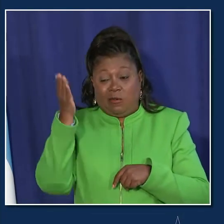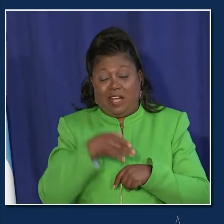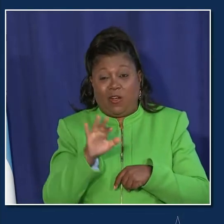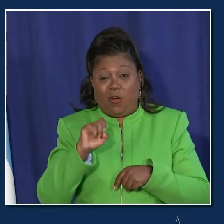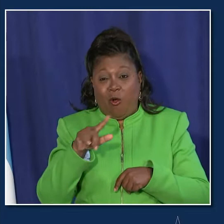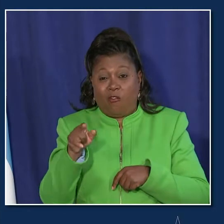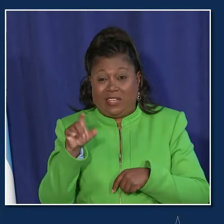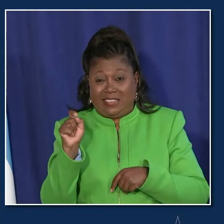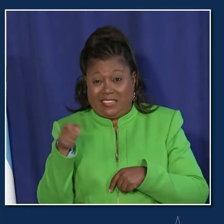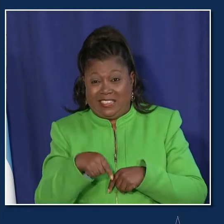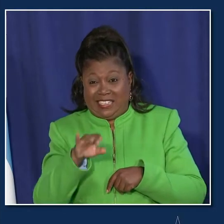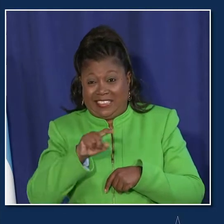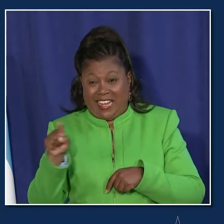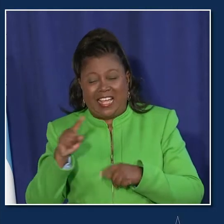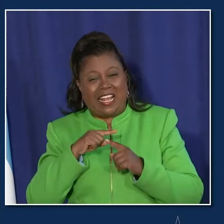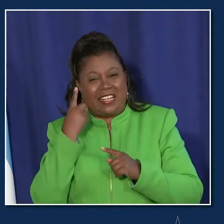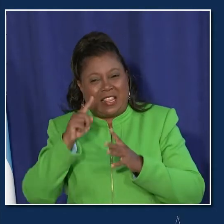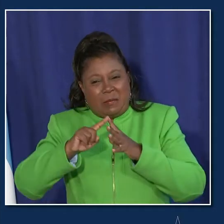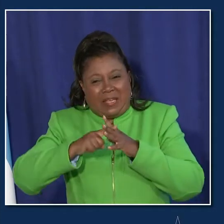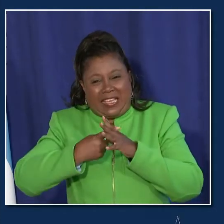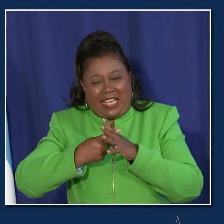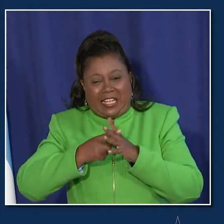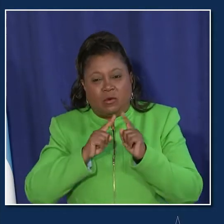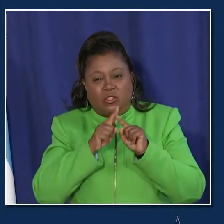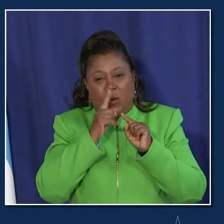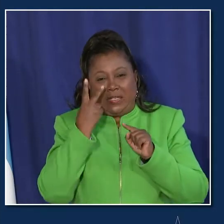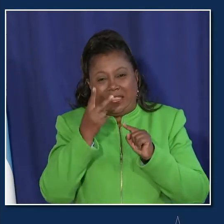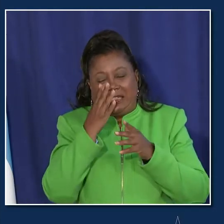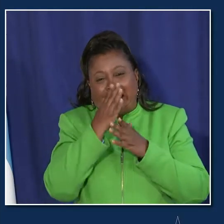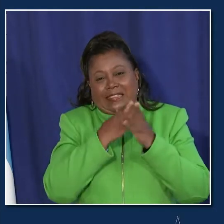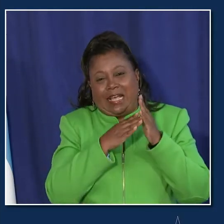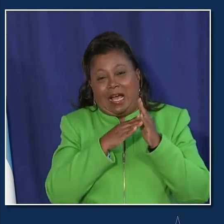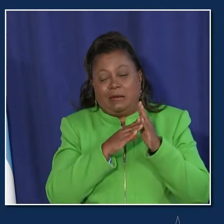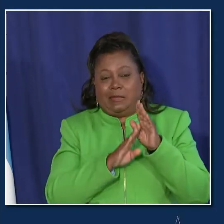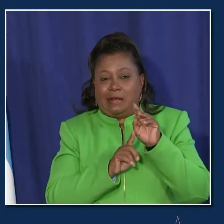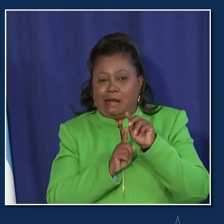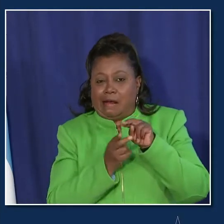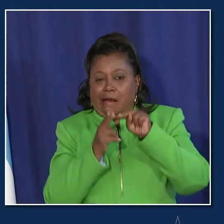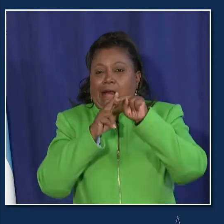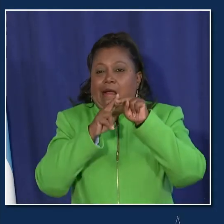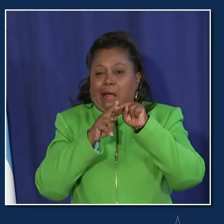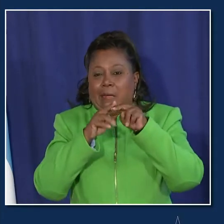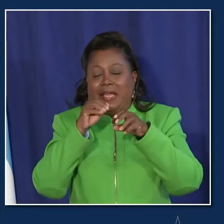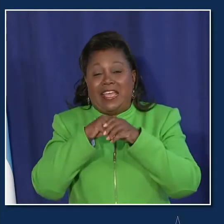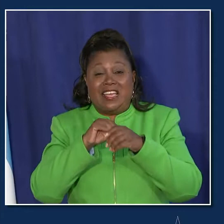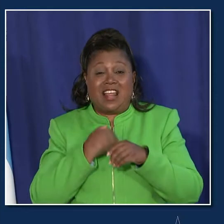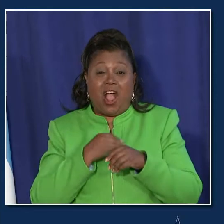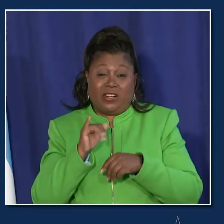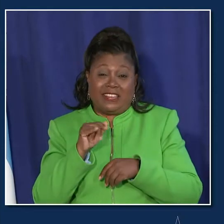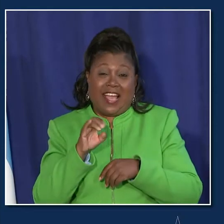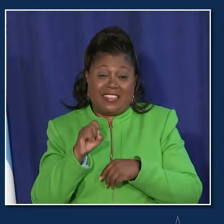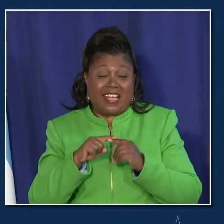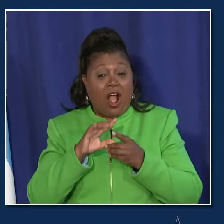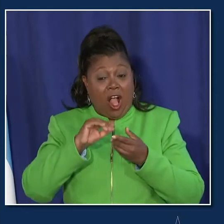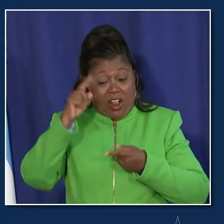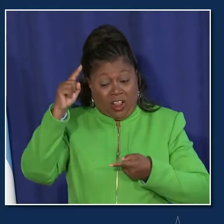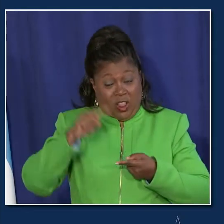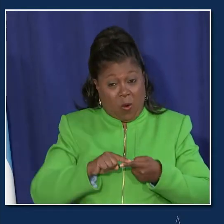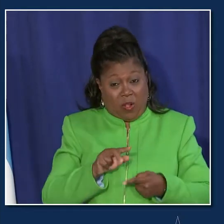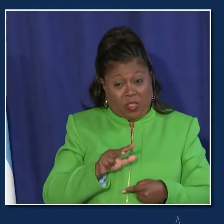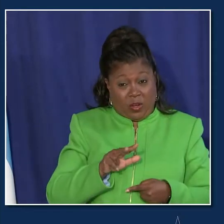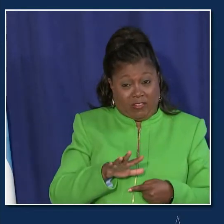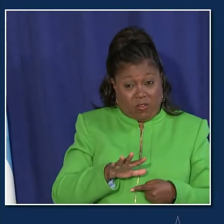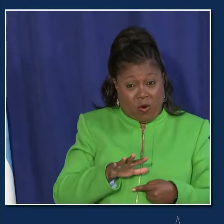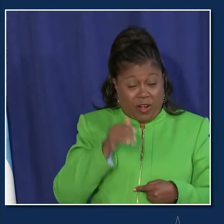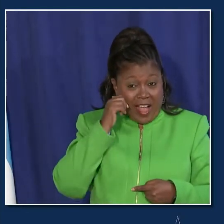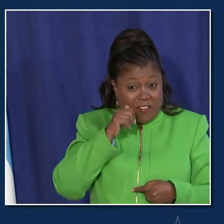chi.gov/COVID-, you can see that just at the beginning there, we're beginning to see some uptick in our cases. Our low was 34